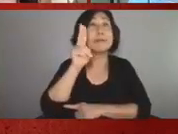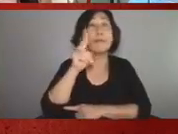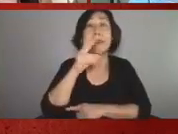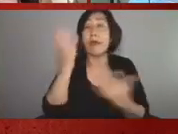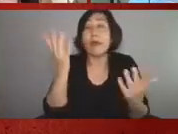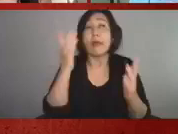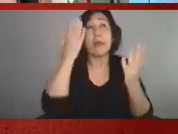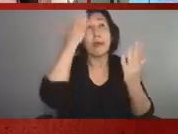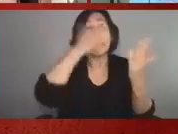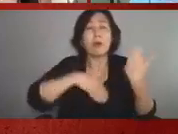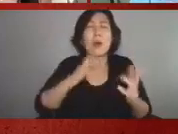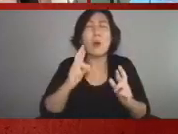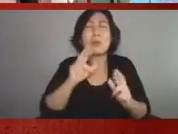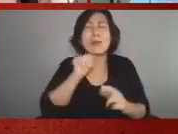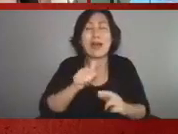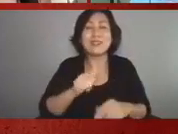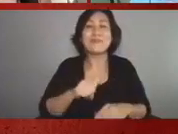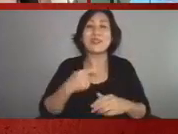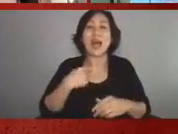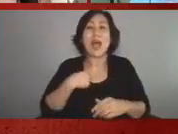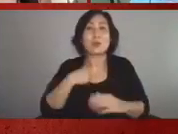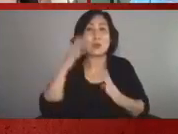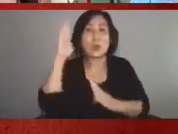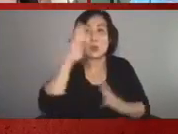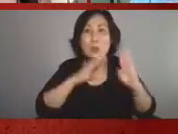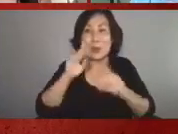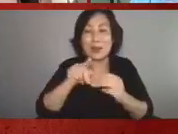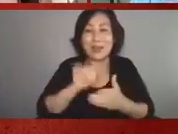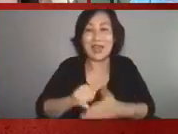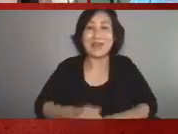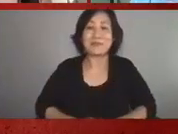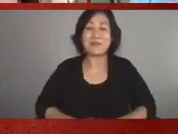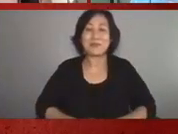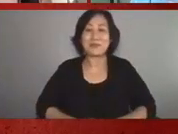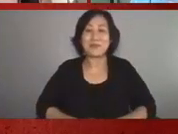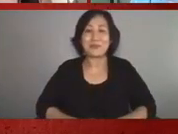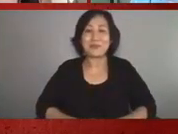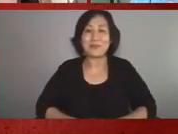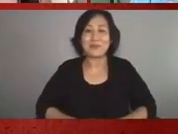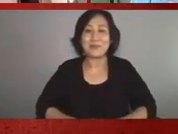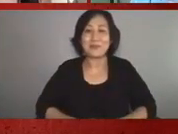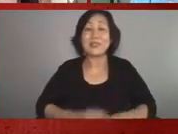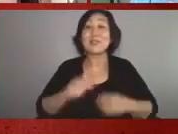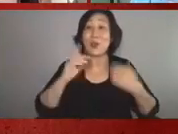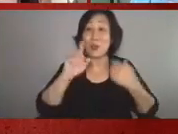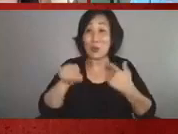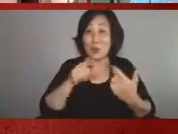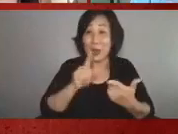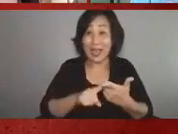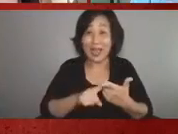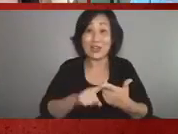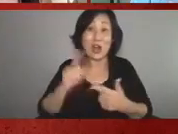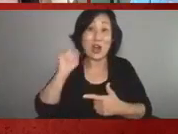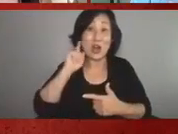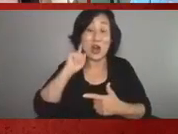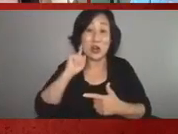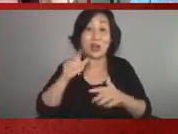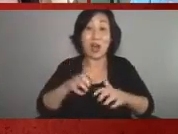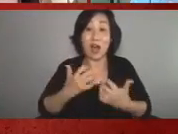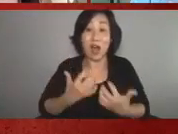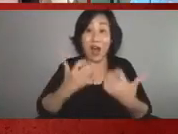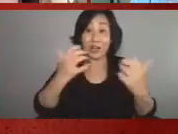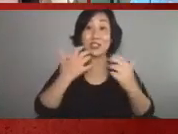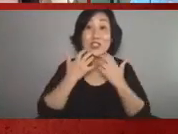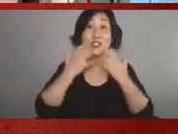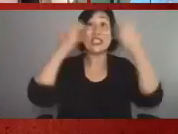like just go by, fall flat, nobody notices. I was just like so worried about it. And then